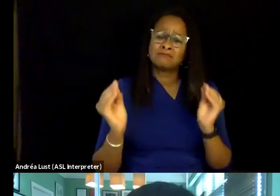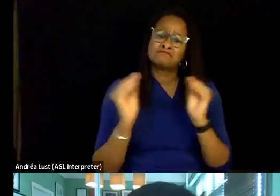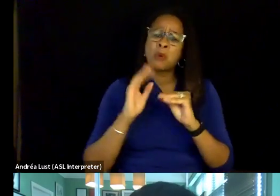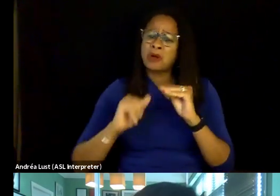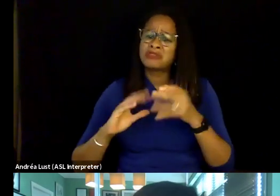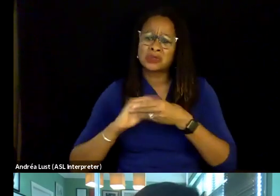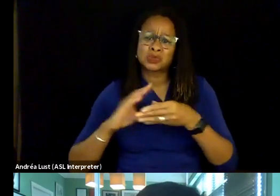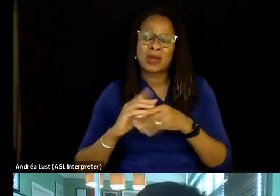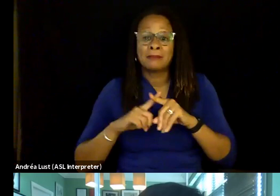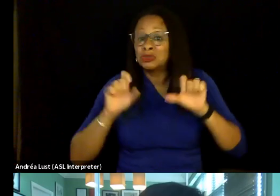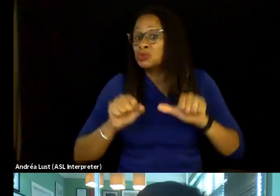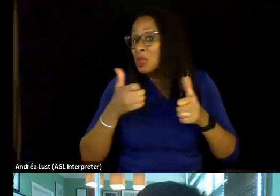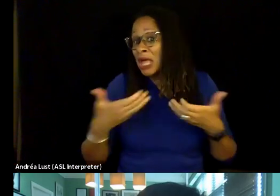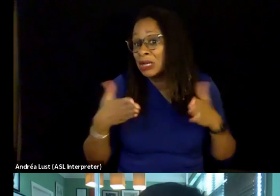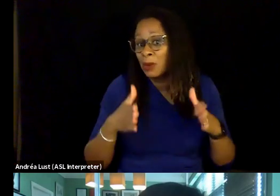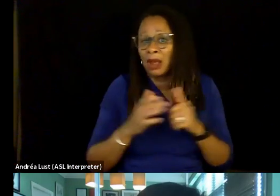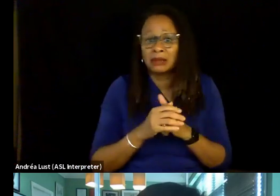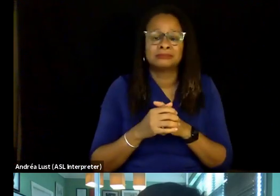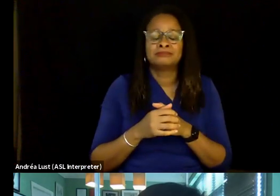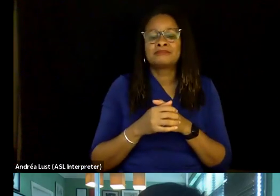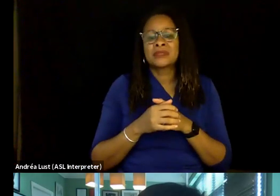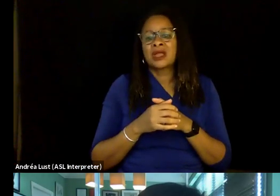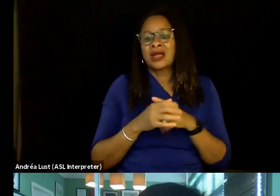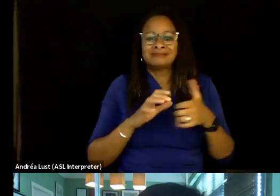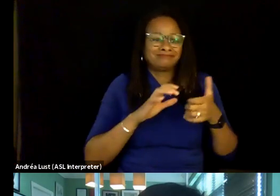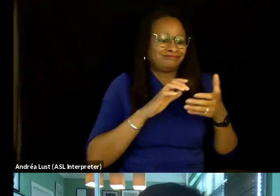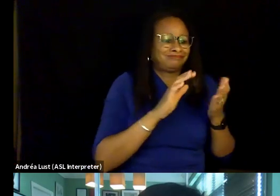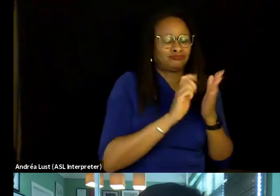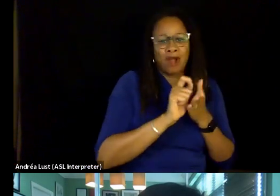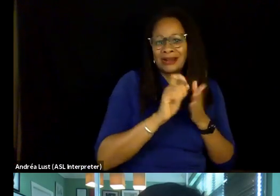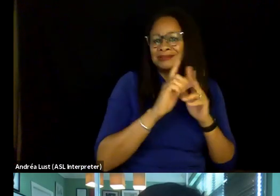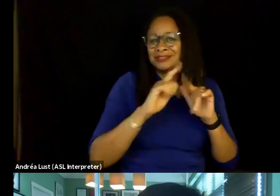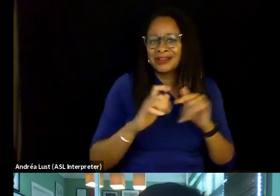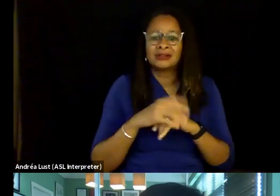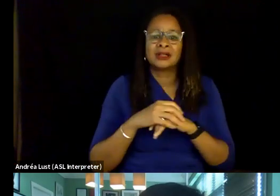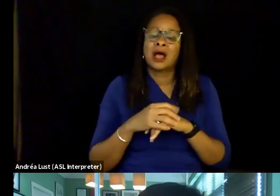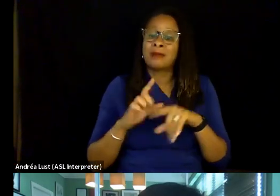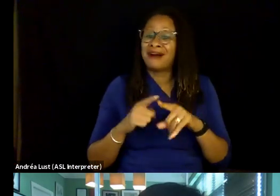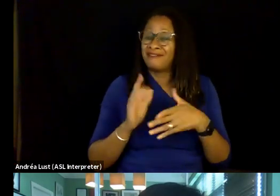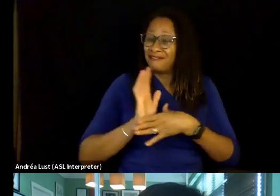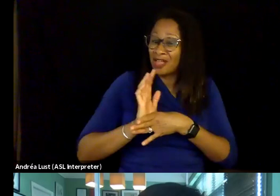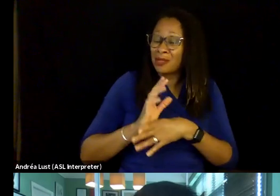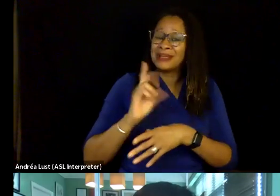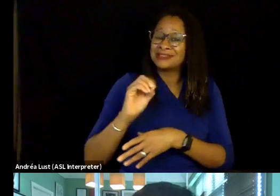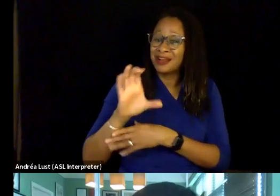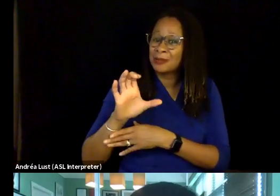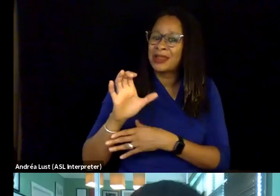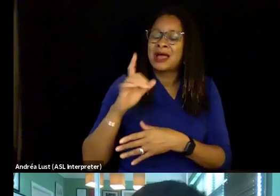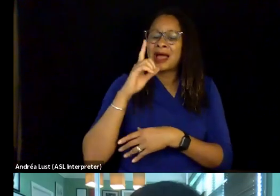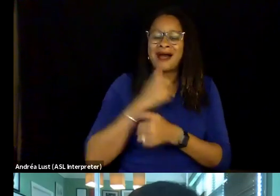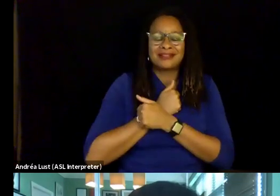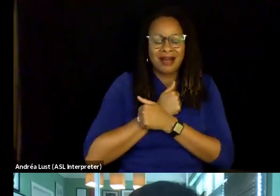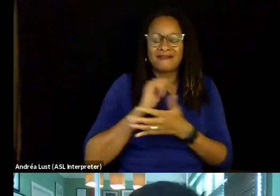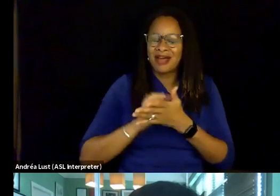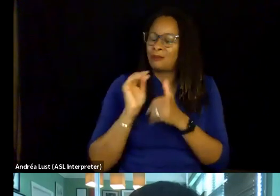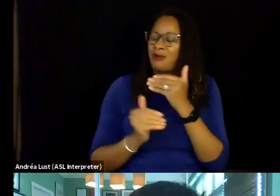in any format, right? But I love film and documentary because of the process. I love like being on the precipice